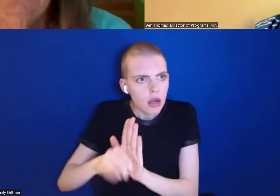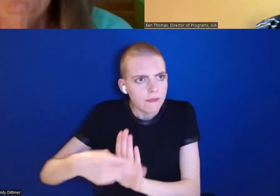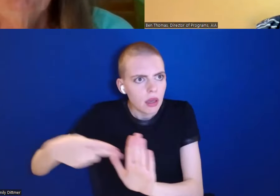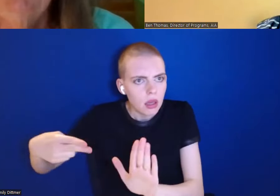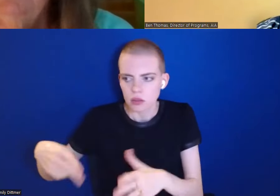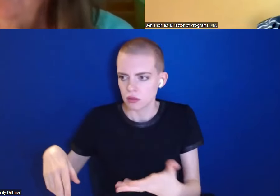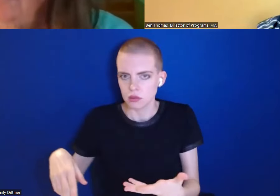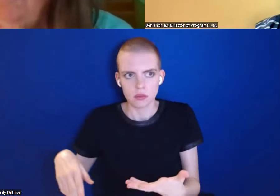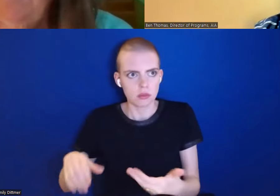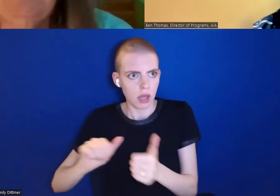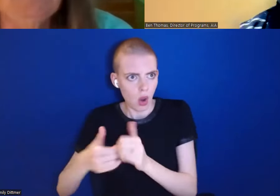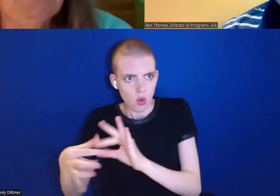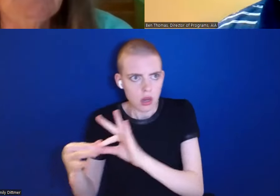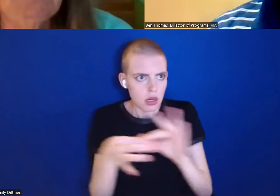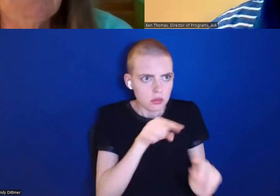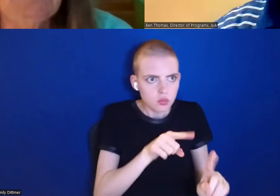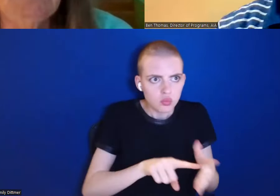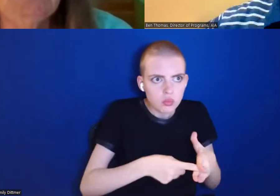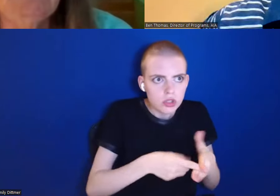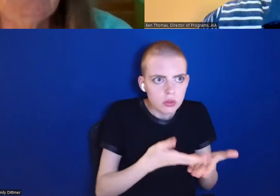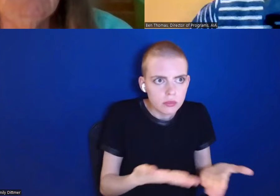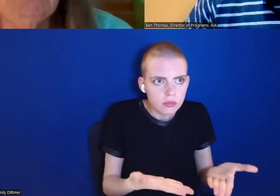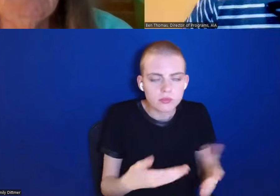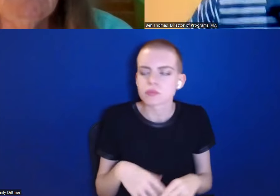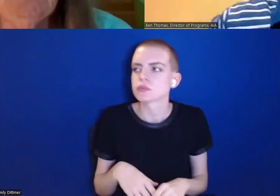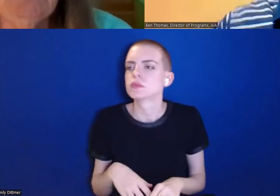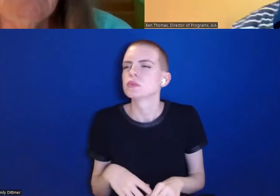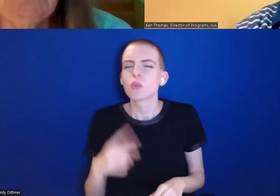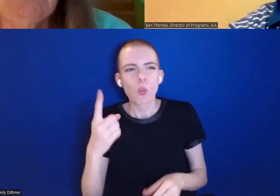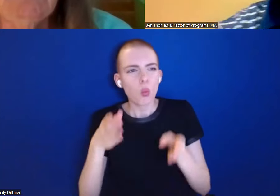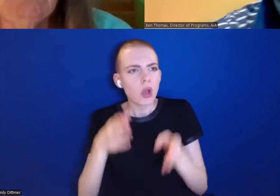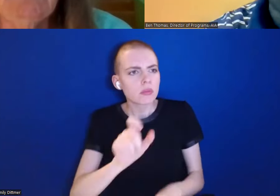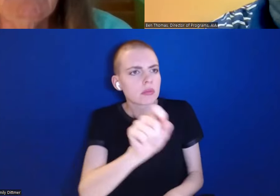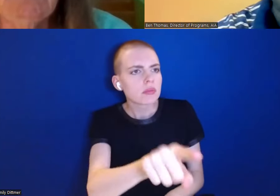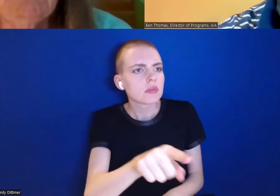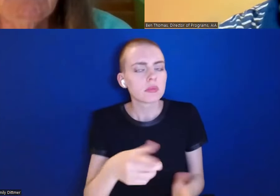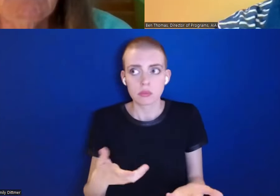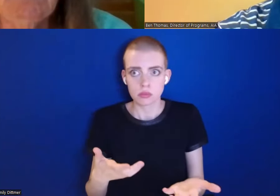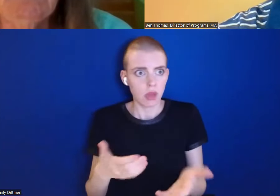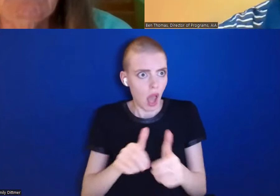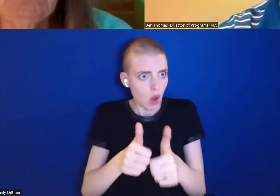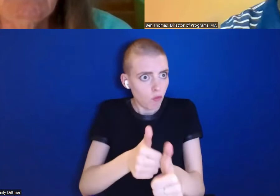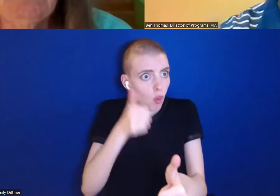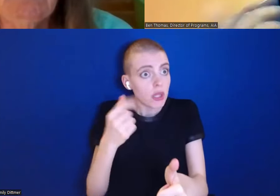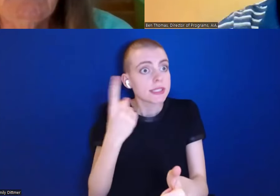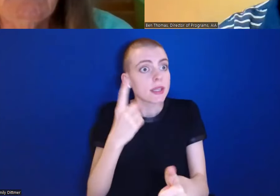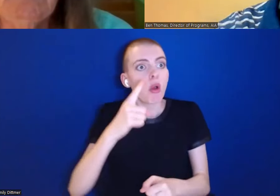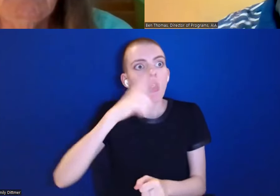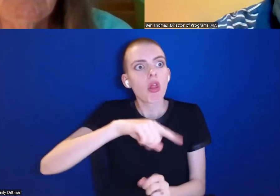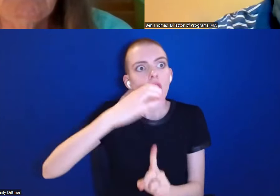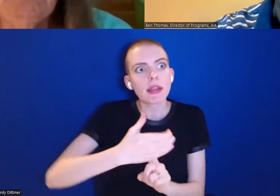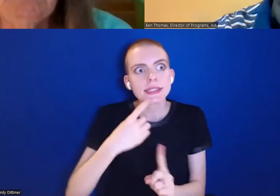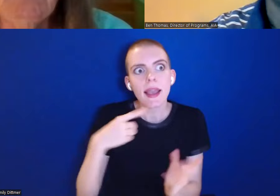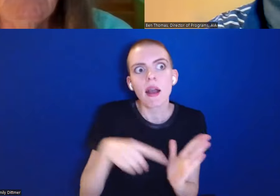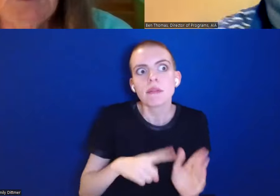And a question that says, what would prevent someone from passing off a 3D object as the real thing? And I think I know the answer, but I'll let